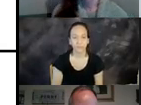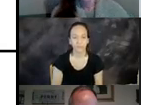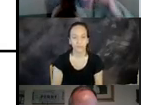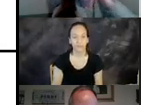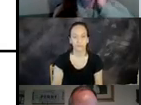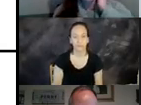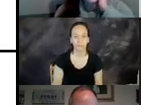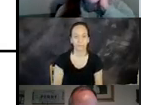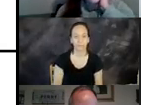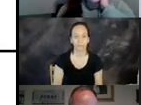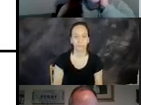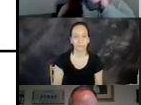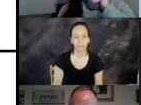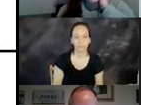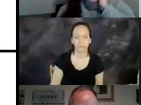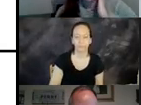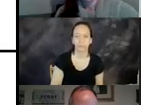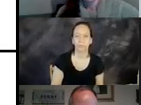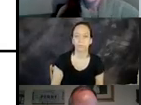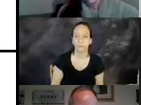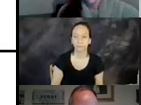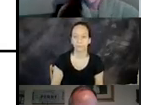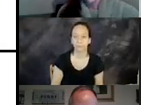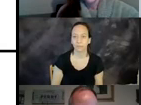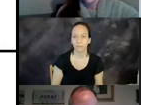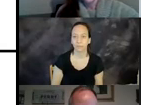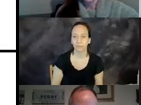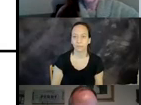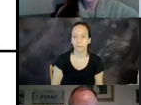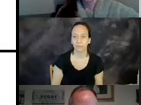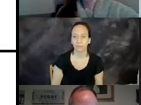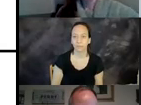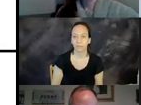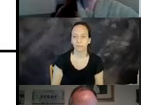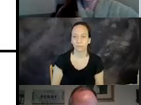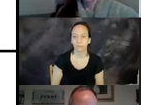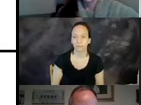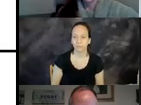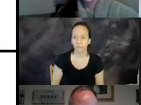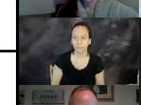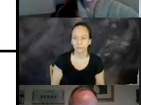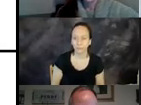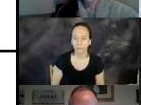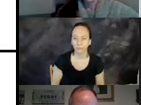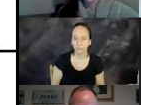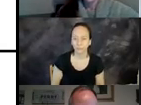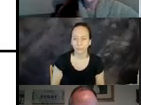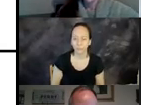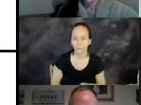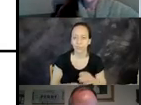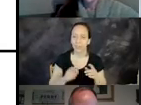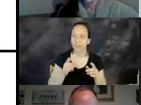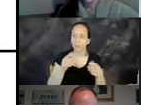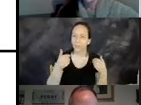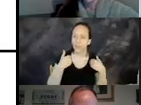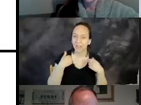So is there any thought to having a cap on fare paid per month based on the maximum zone used in the month, so you would not